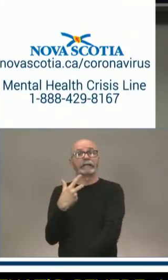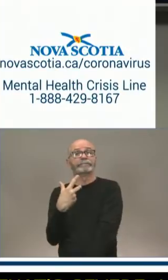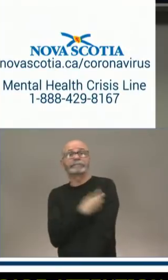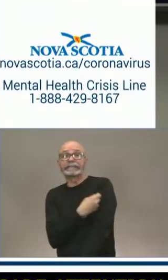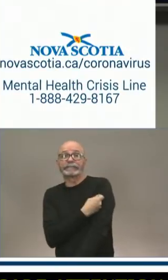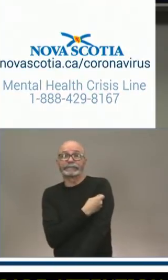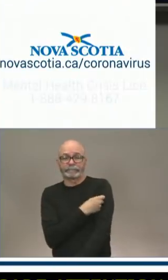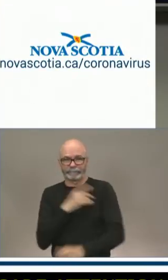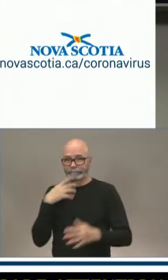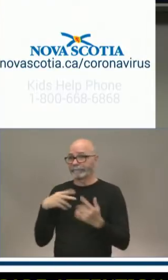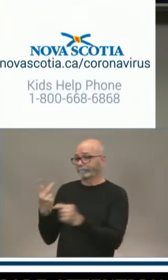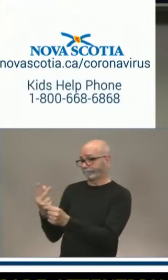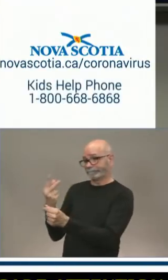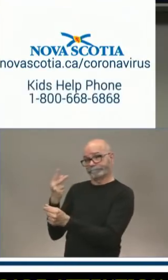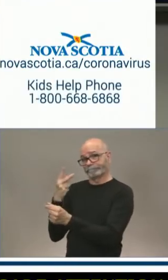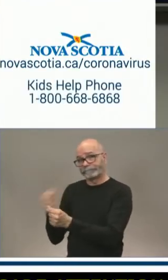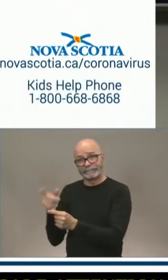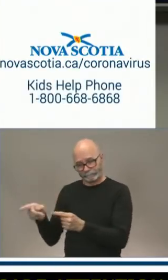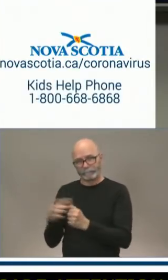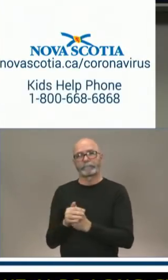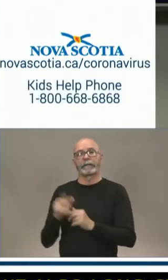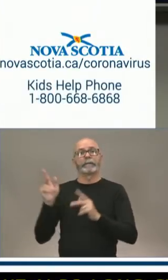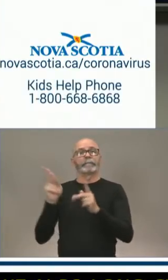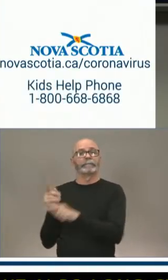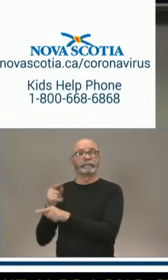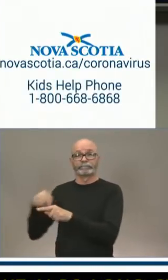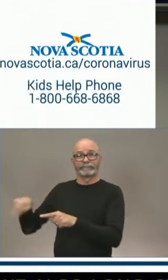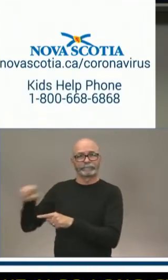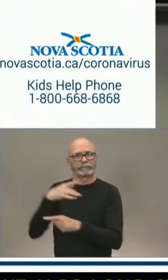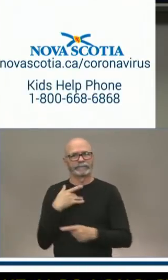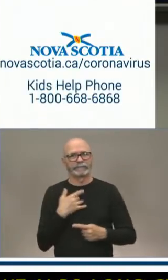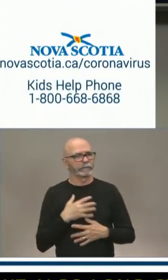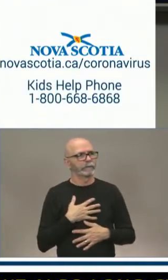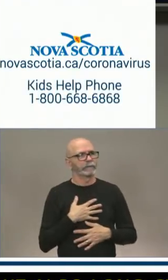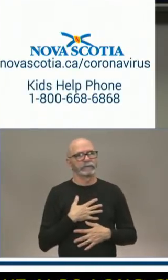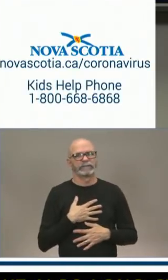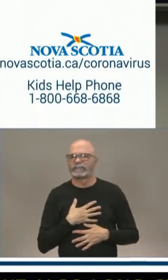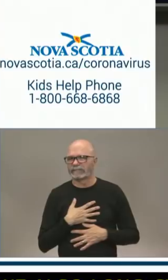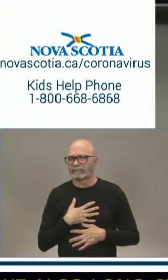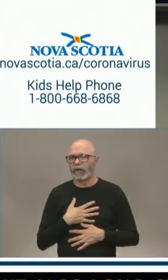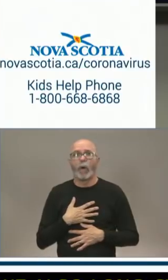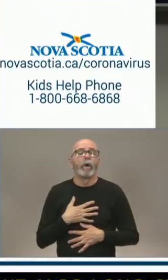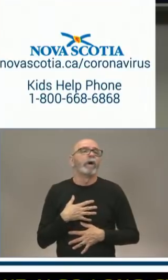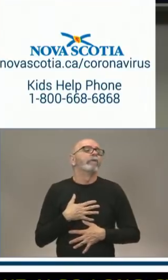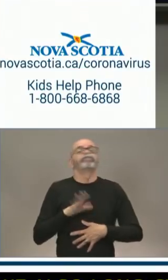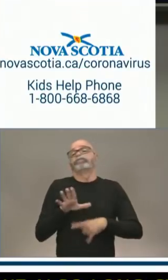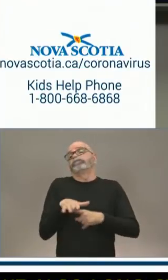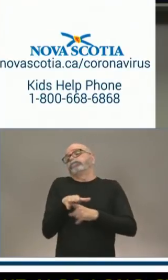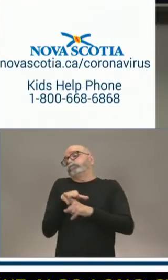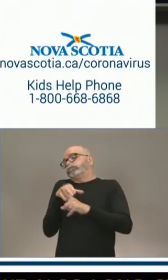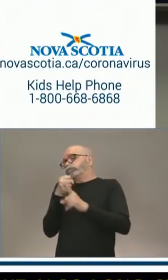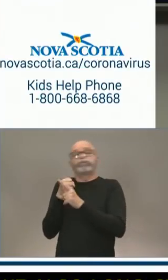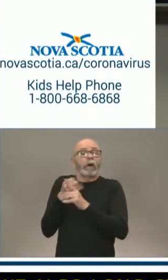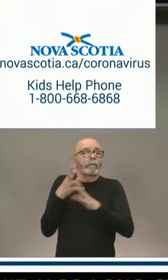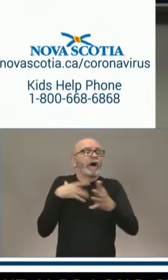there's a requirement that if anybody presents to them with a severe or unusual